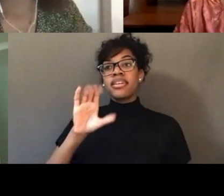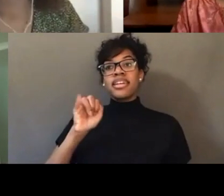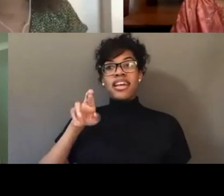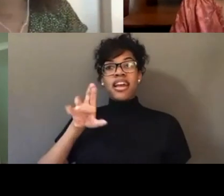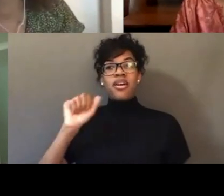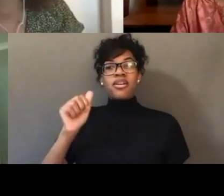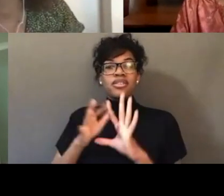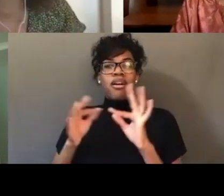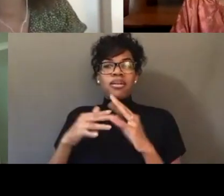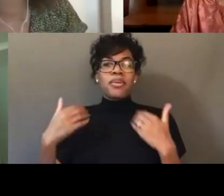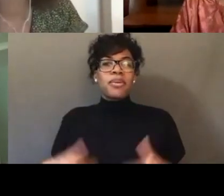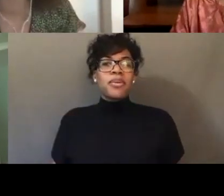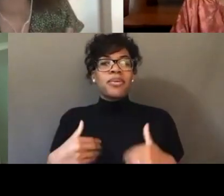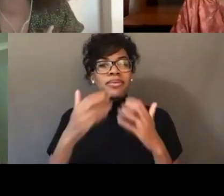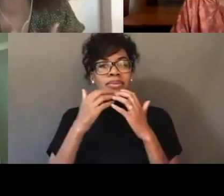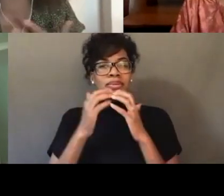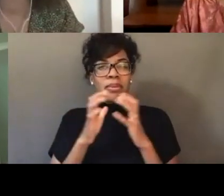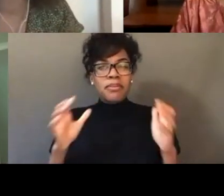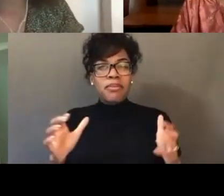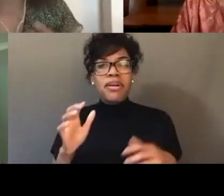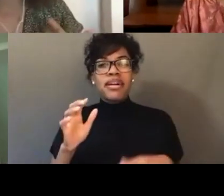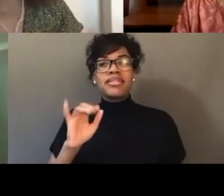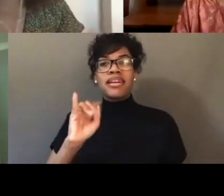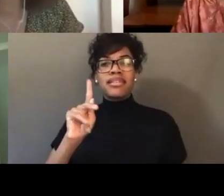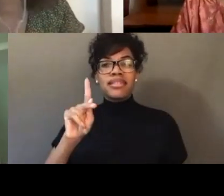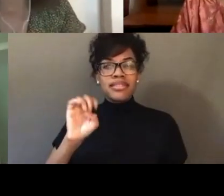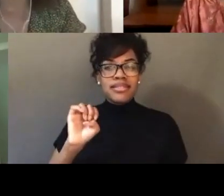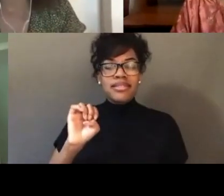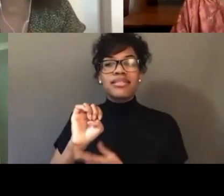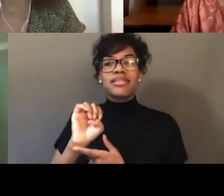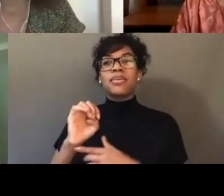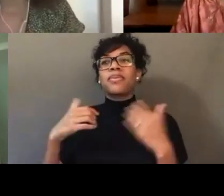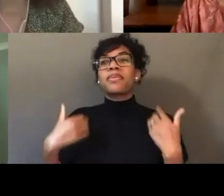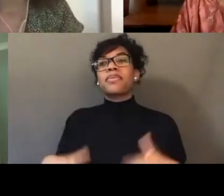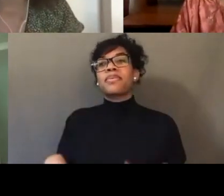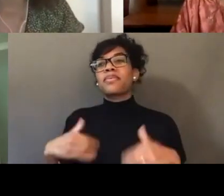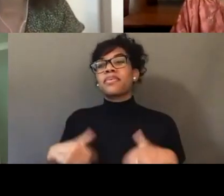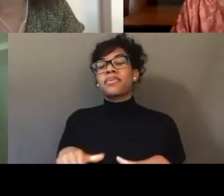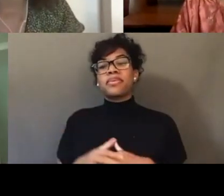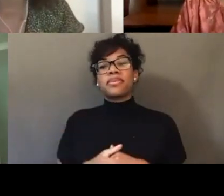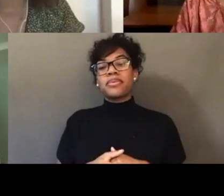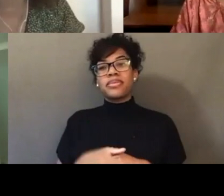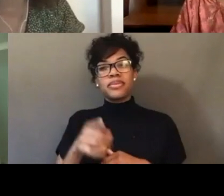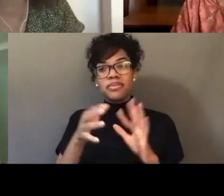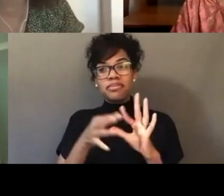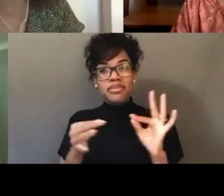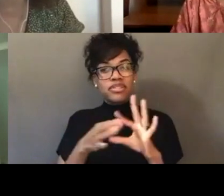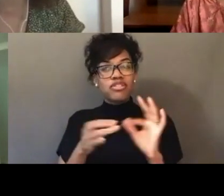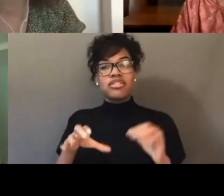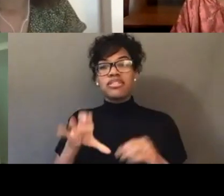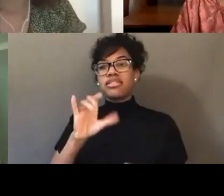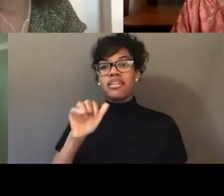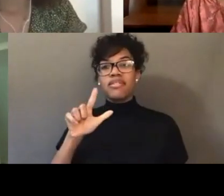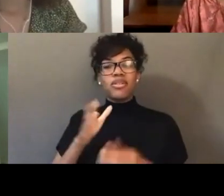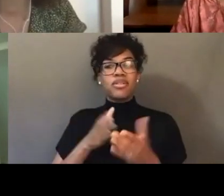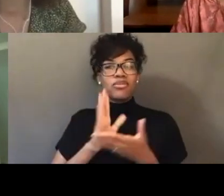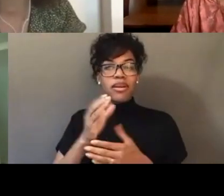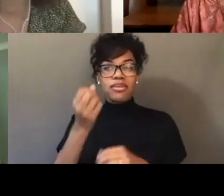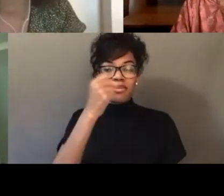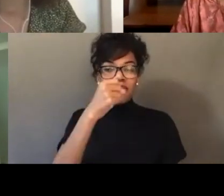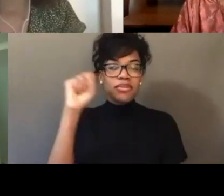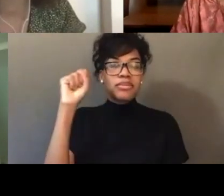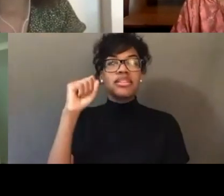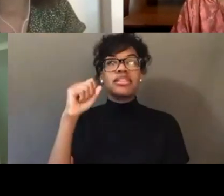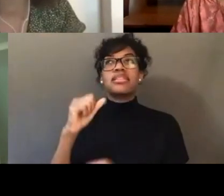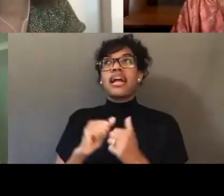The mention of freedom schools and the legacy and the militancy of the civil rights movement and creating liberated spaces really